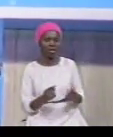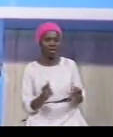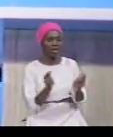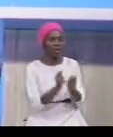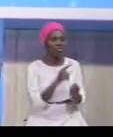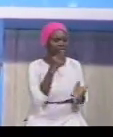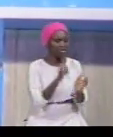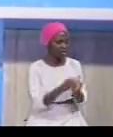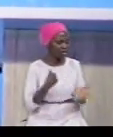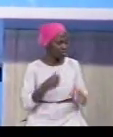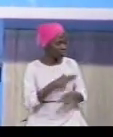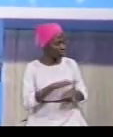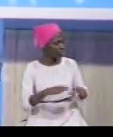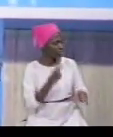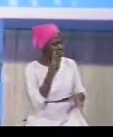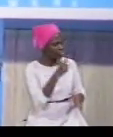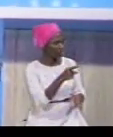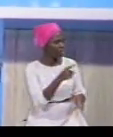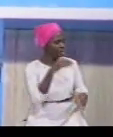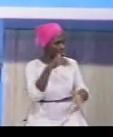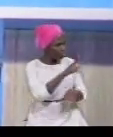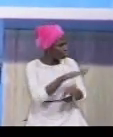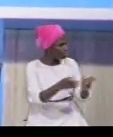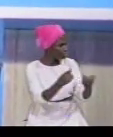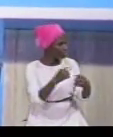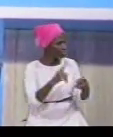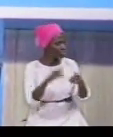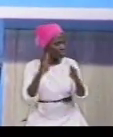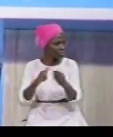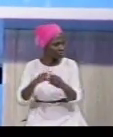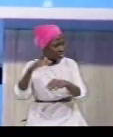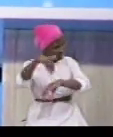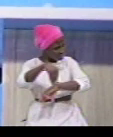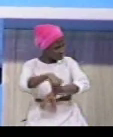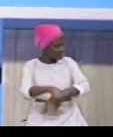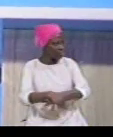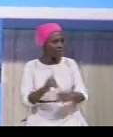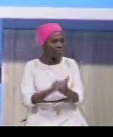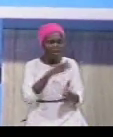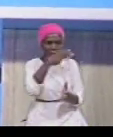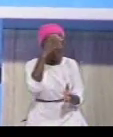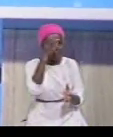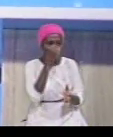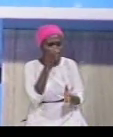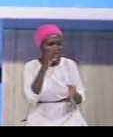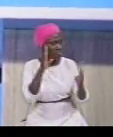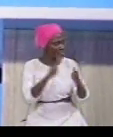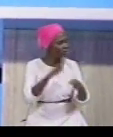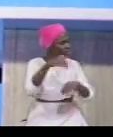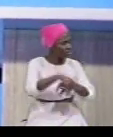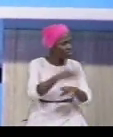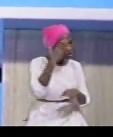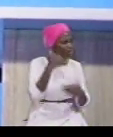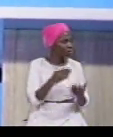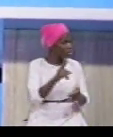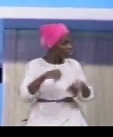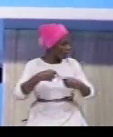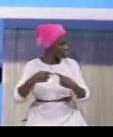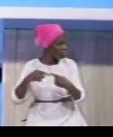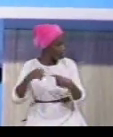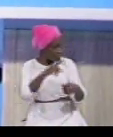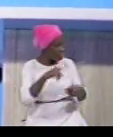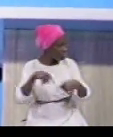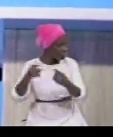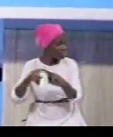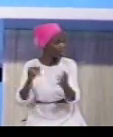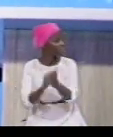gang, in the meeting, at night anymore. What happened? Have you gone to those, crusades? Have